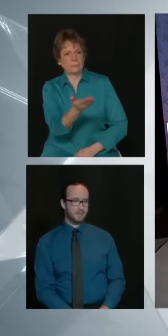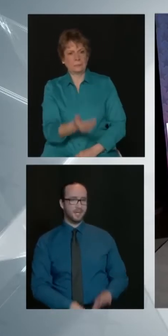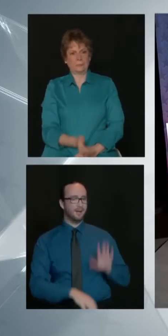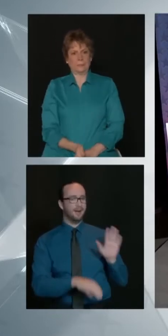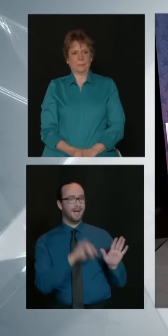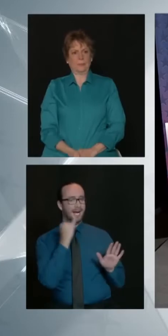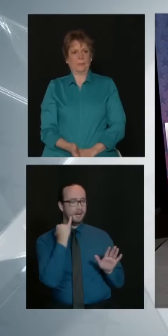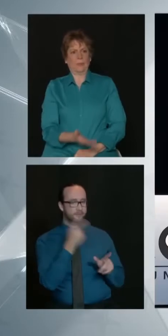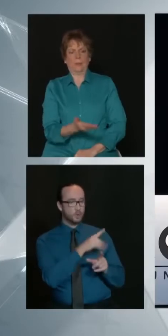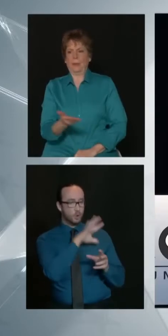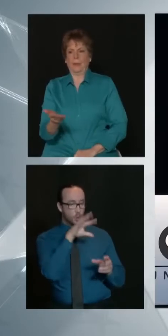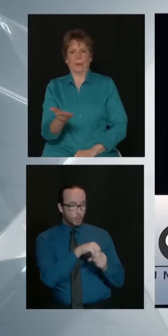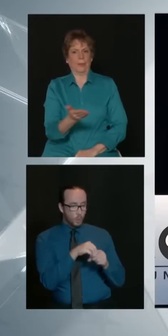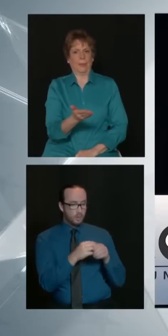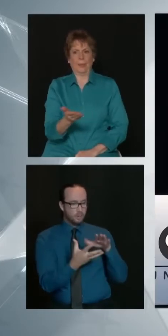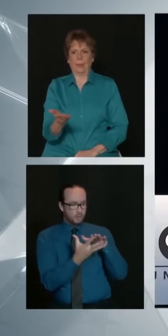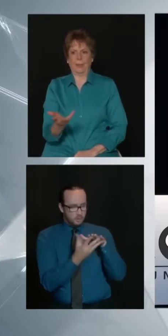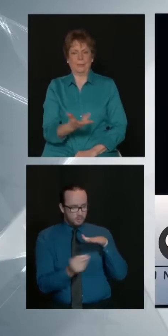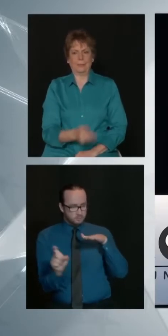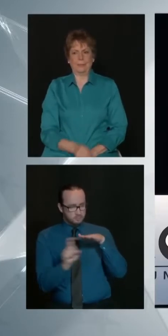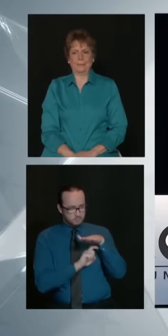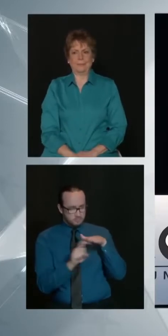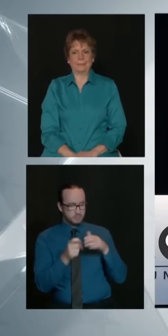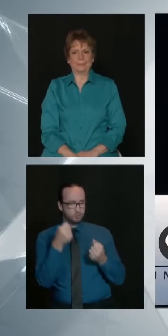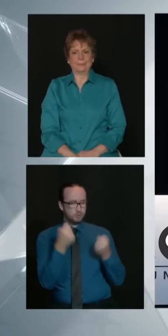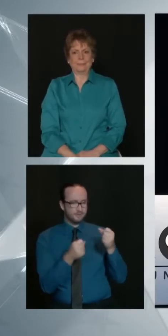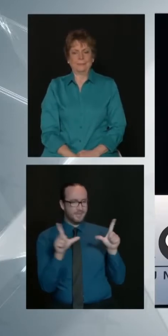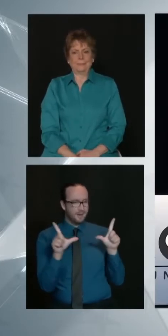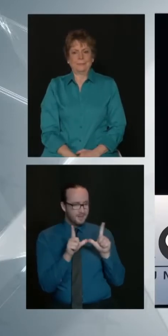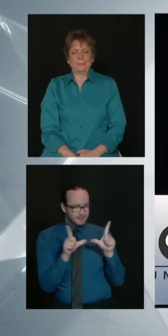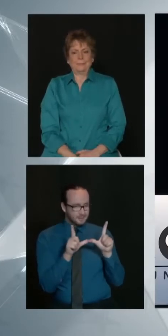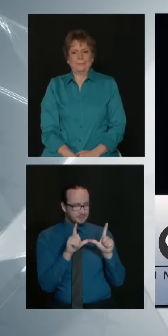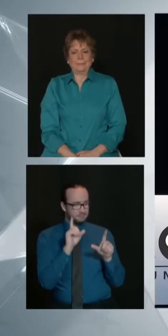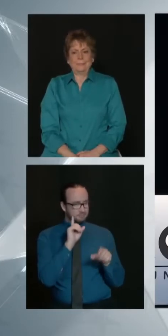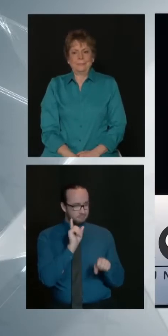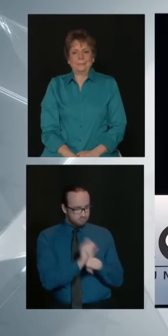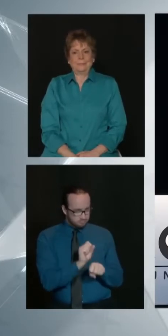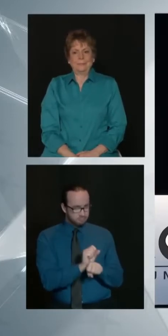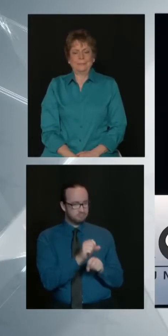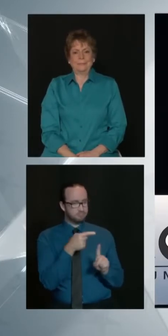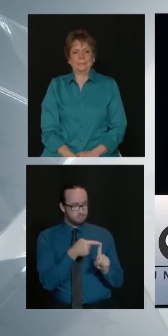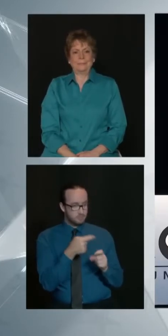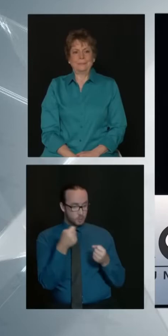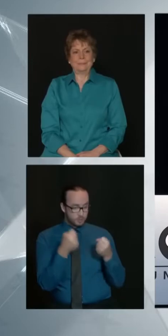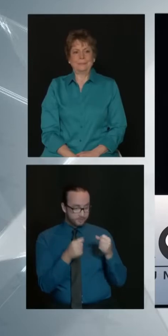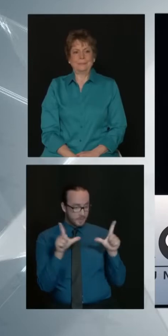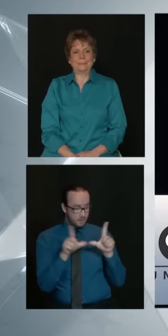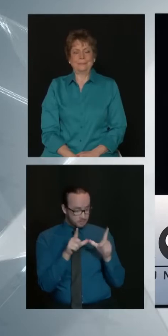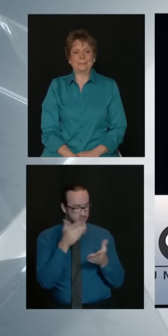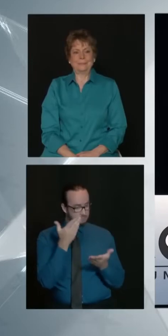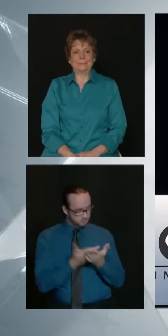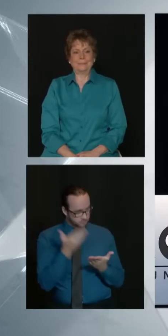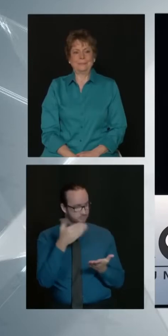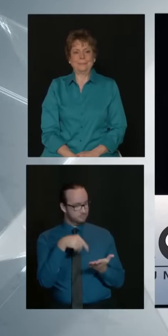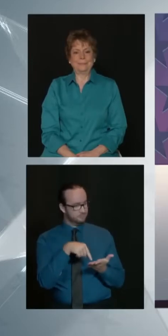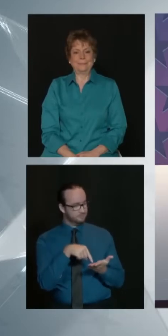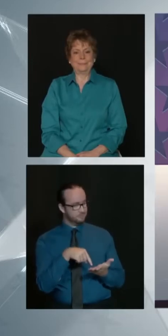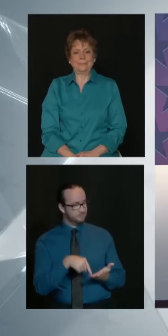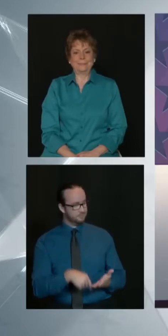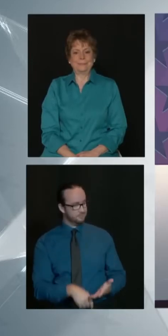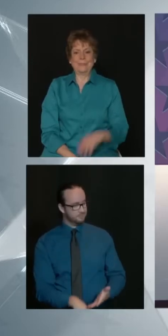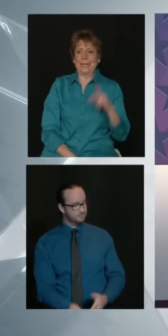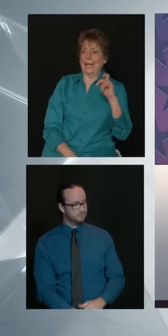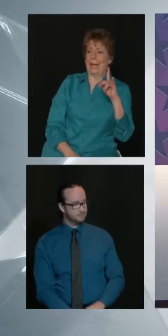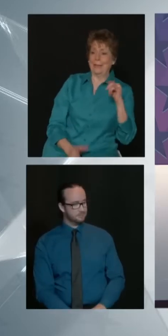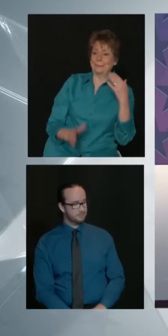I think that if you want to cast a vote by mail, you should at least include a copy of your driver's license. What do you think, Mark? We've been doing this for 20 years in the state of Arizona. That's